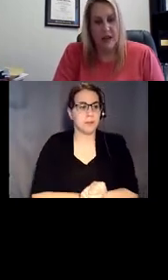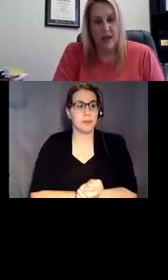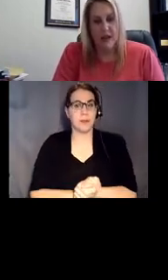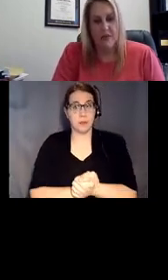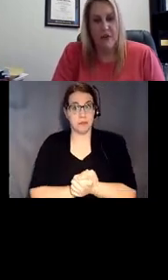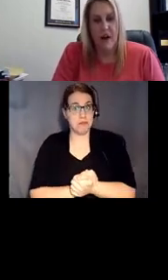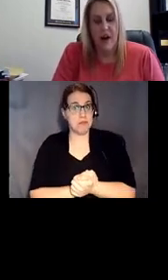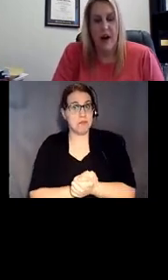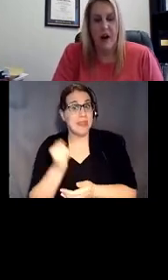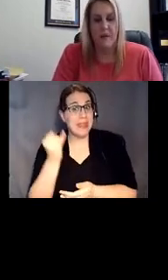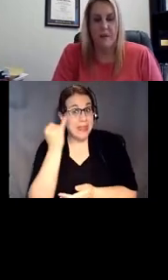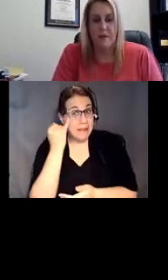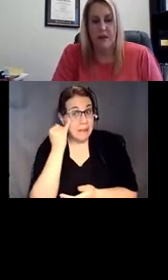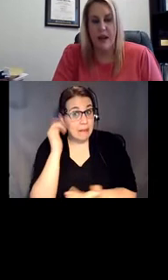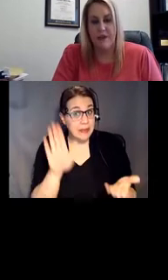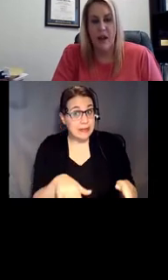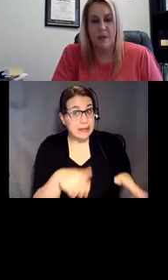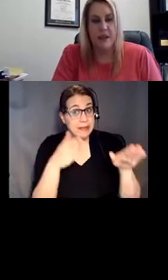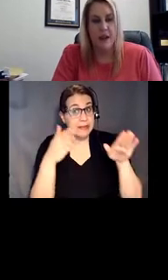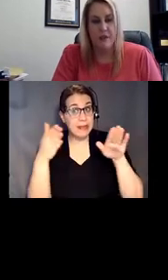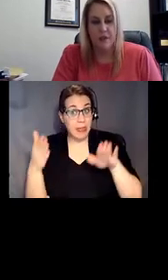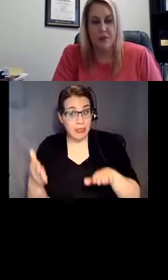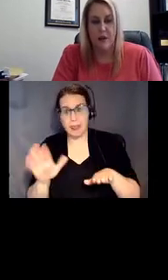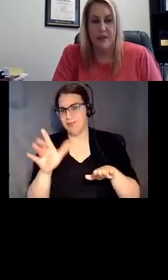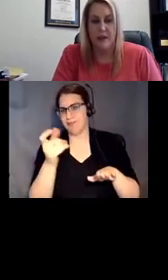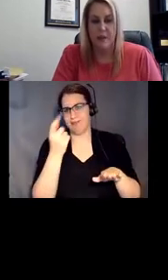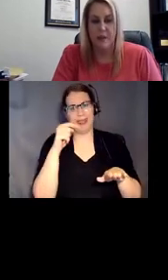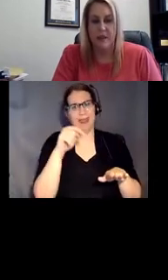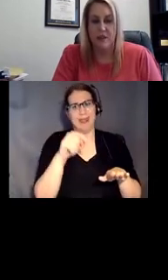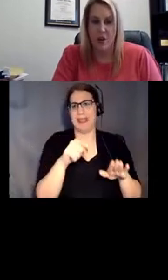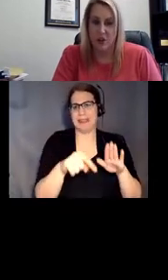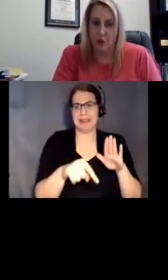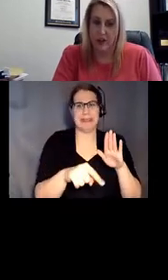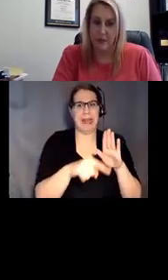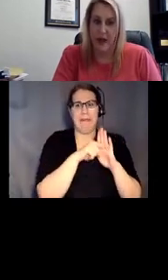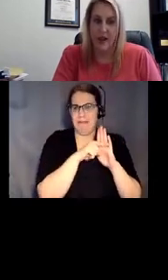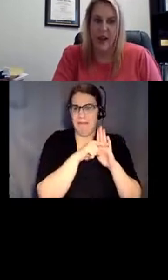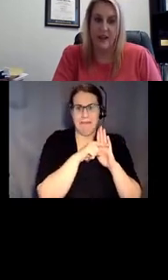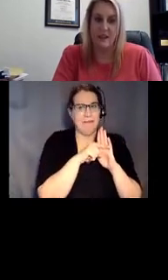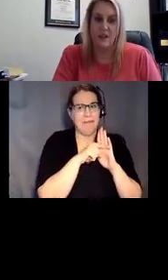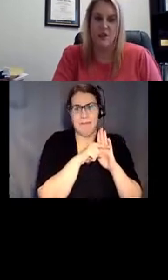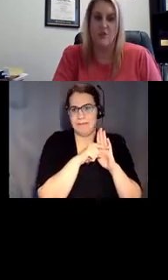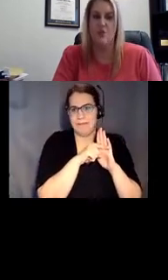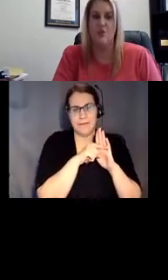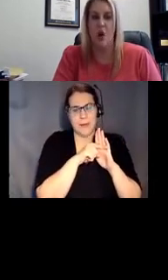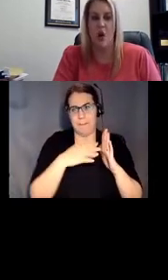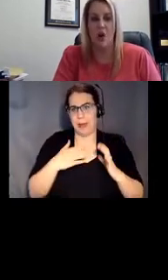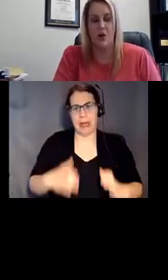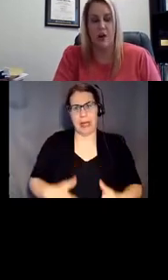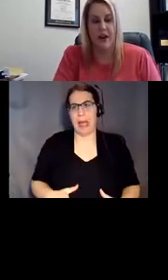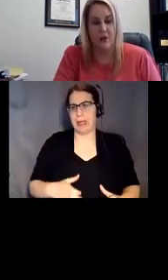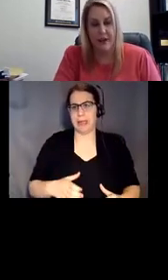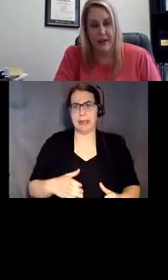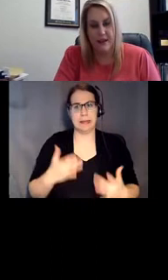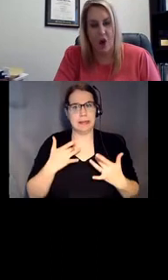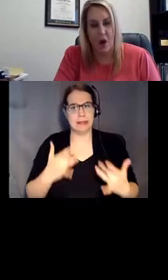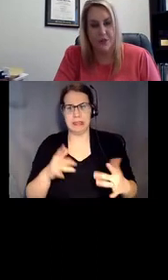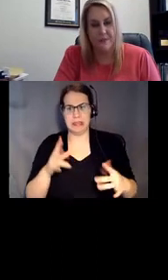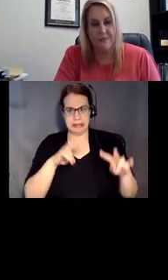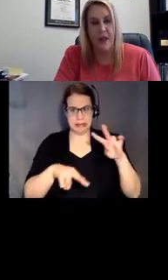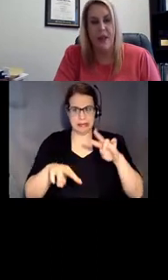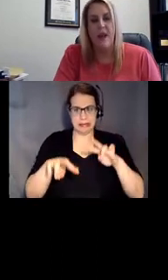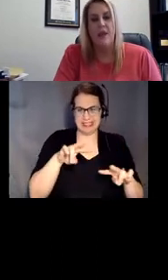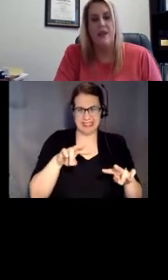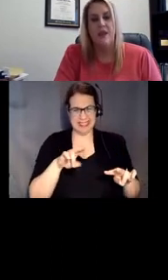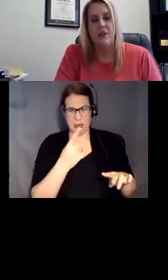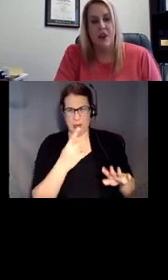most negative element of a first-party supplemental needs trust according to my clients who are evaluating this